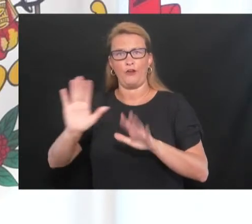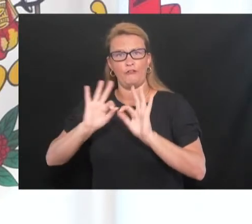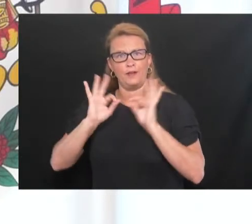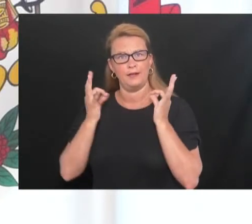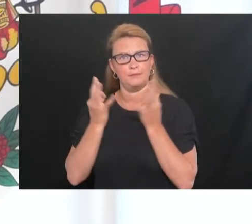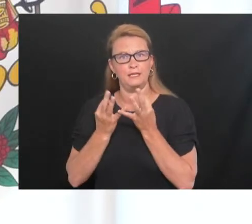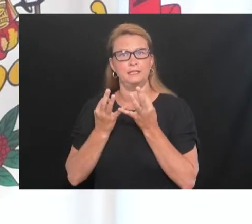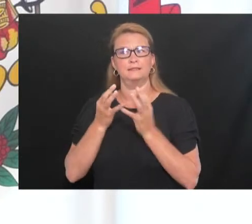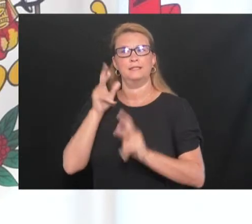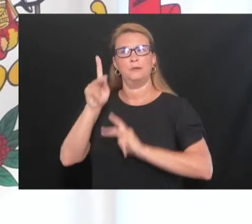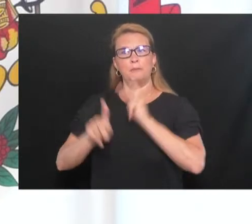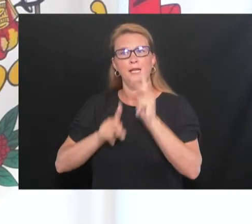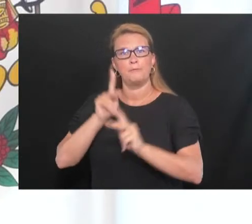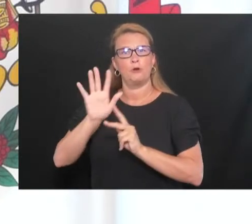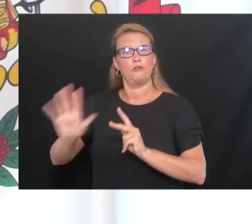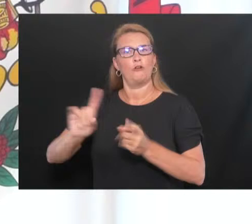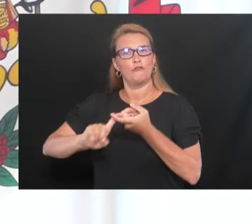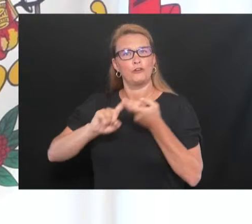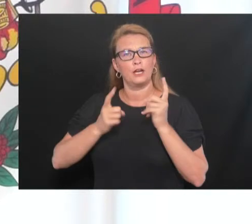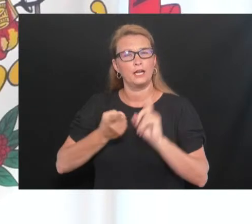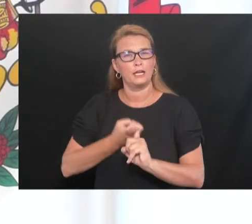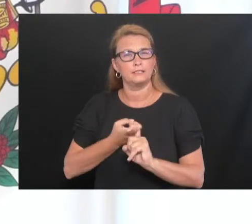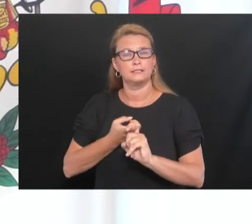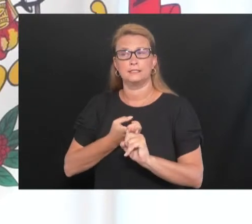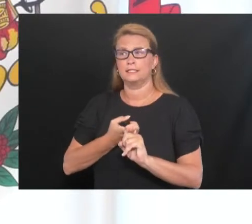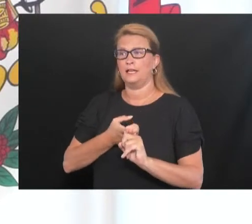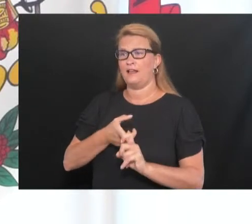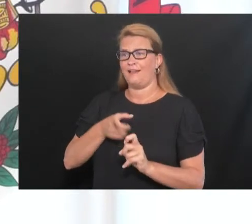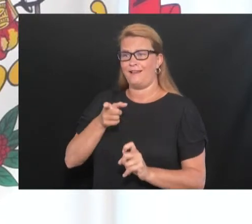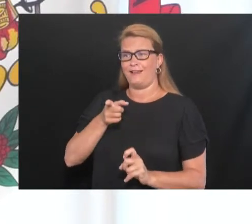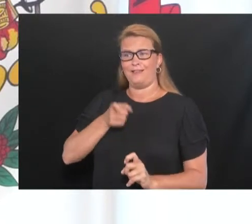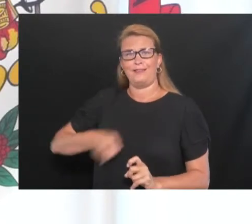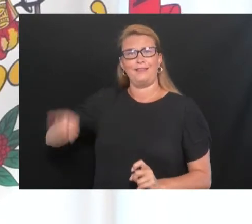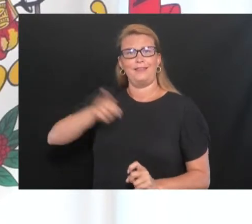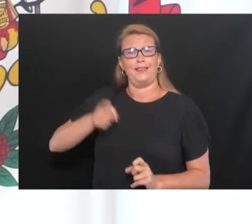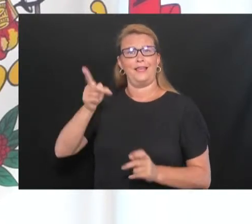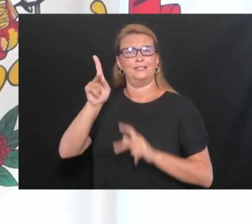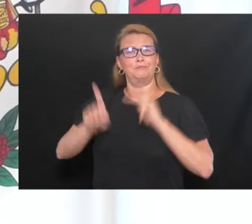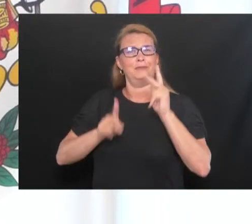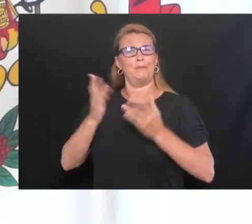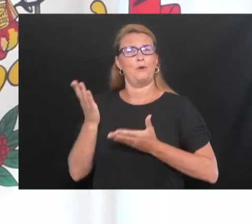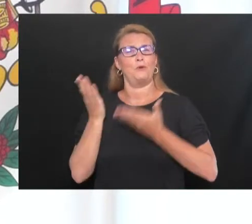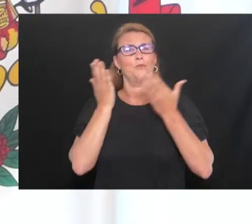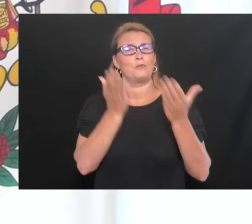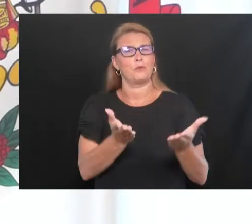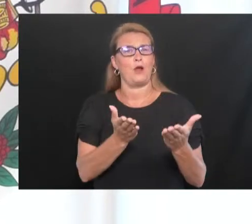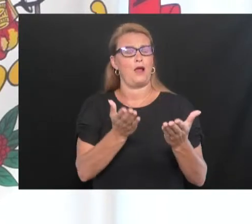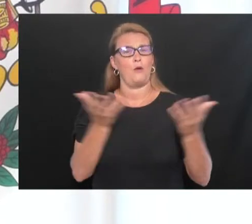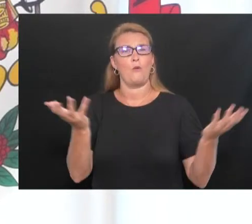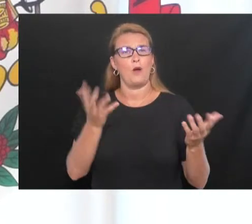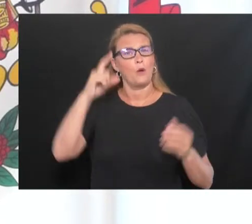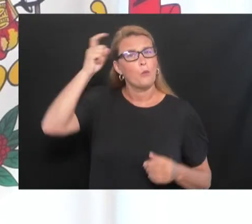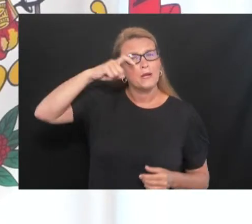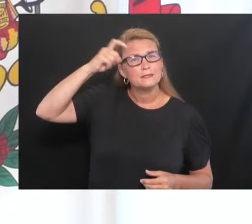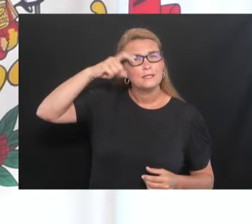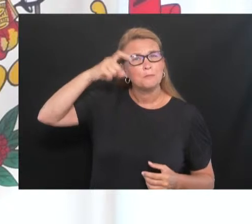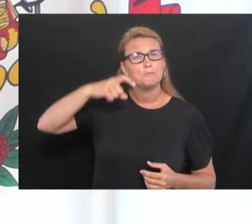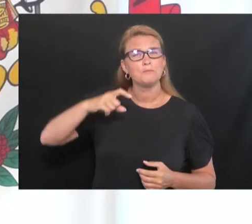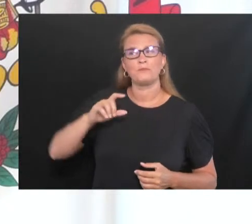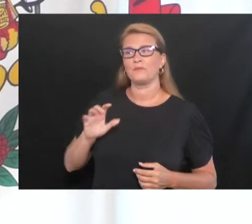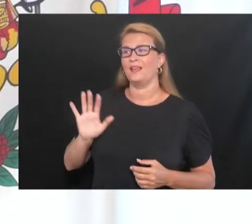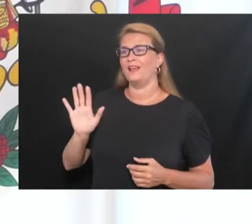people that have brought wisdom to West Virginia like nobody's business, absolutely, and to all their loved